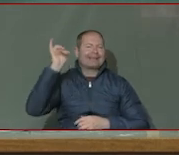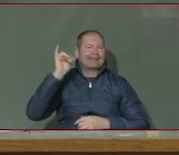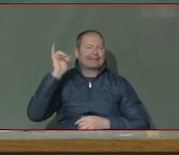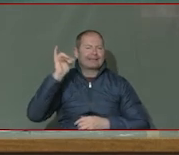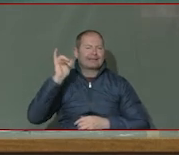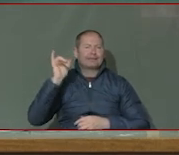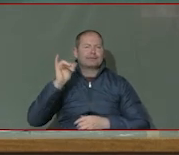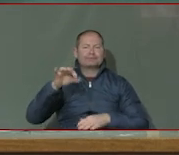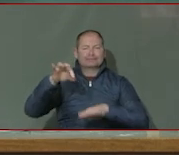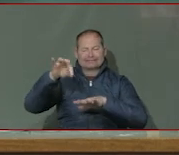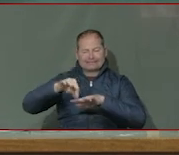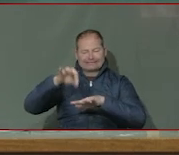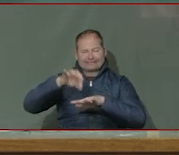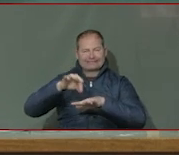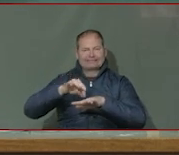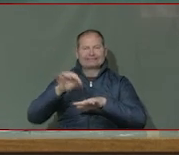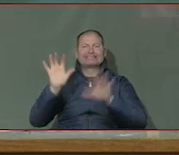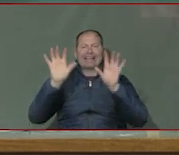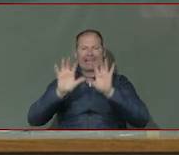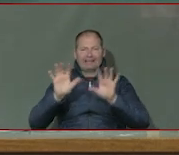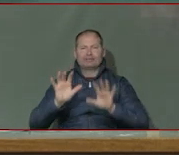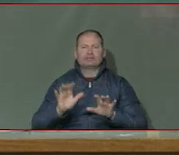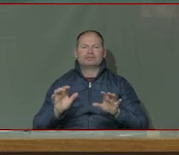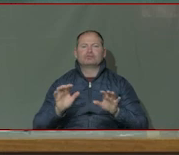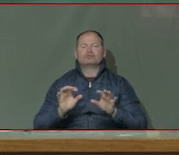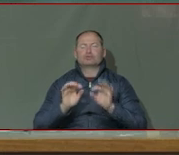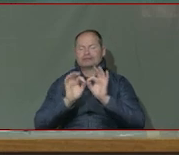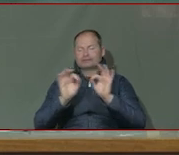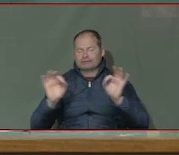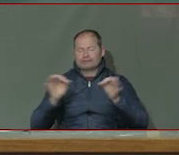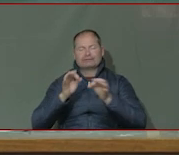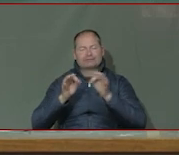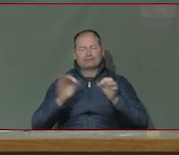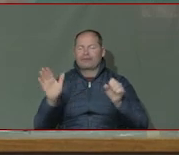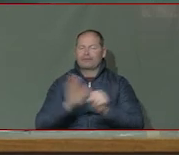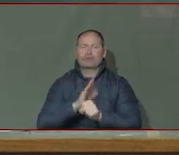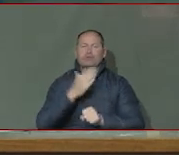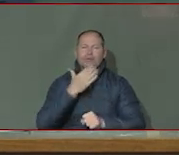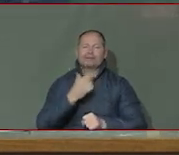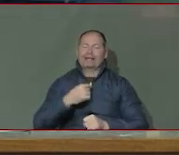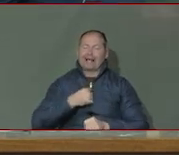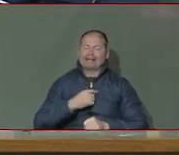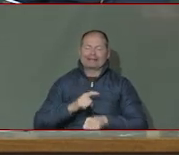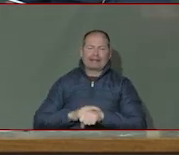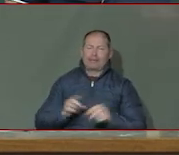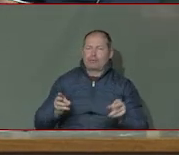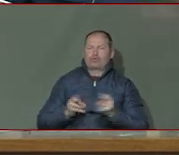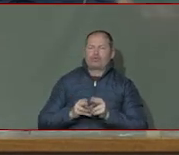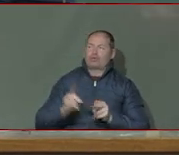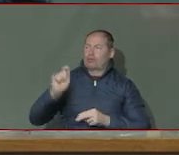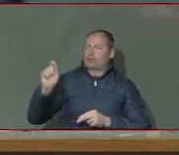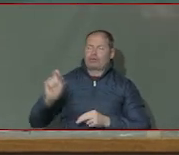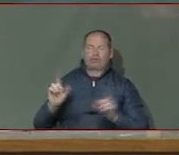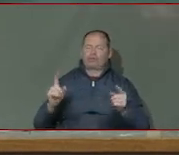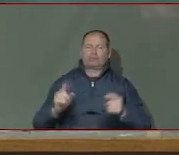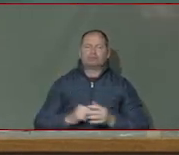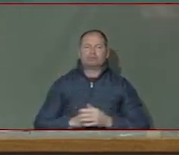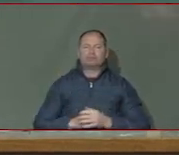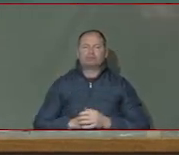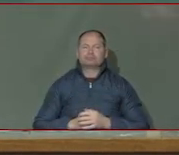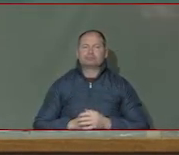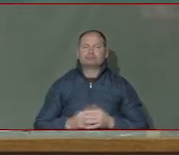So you write yellow is crossed with, because I said you cross two of these that are the same.